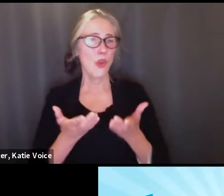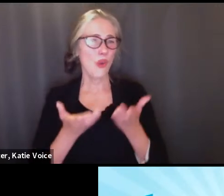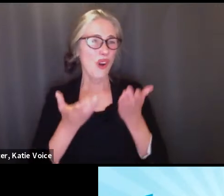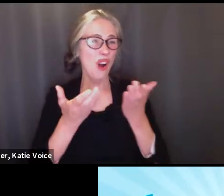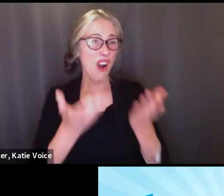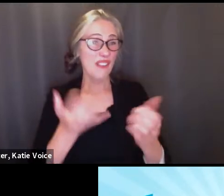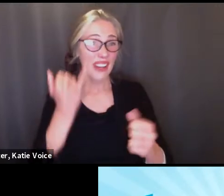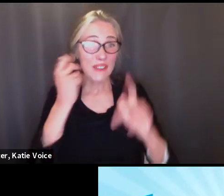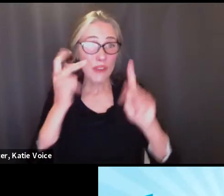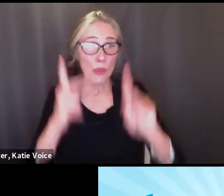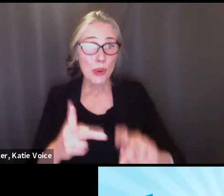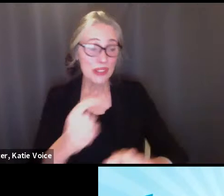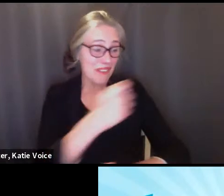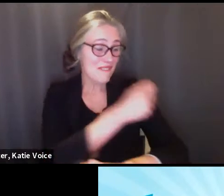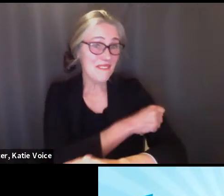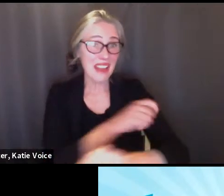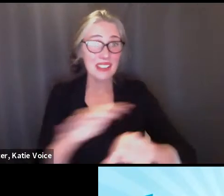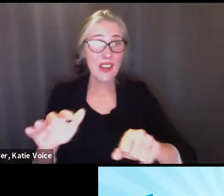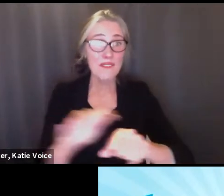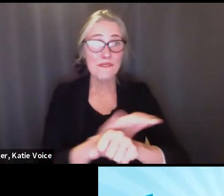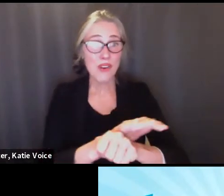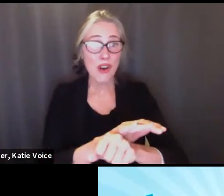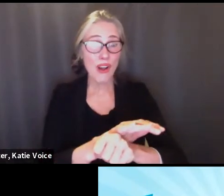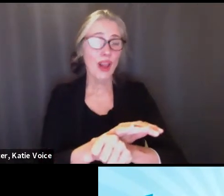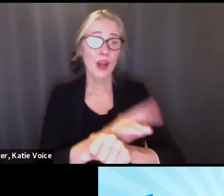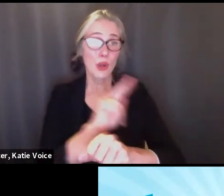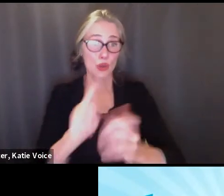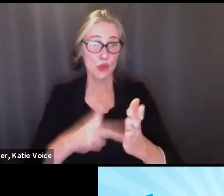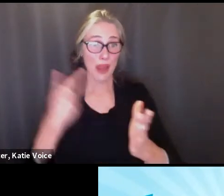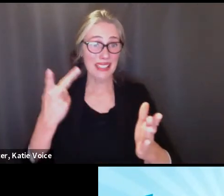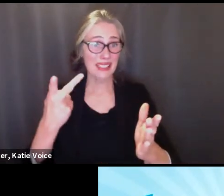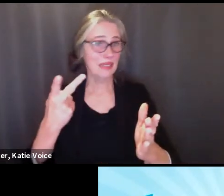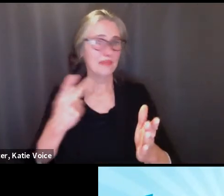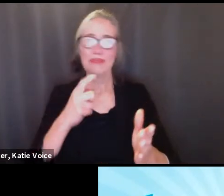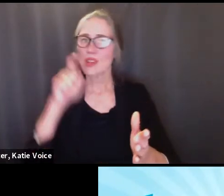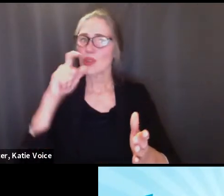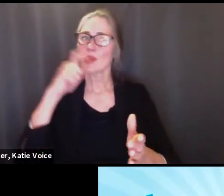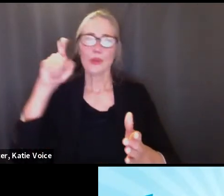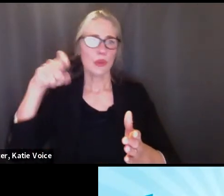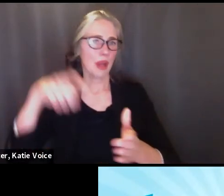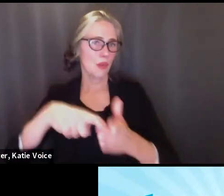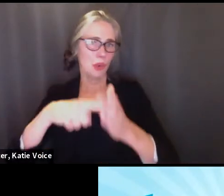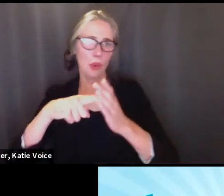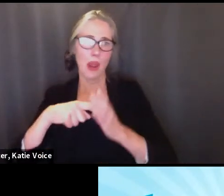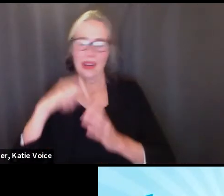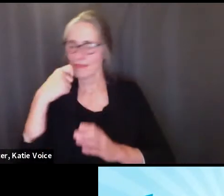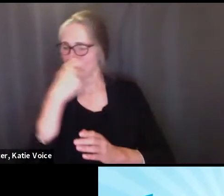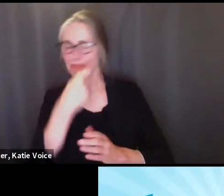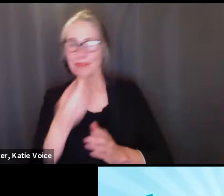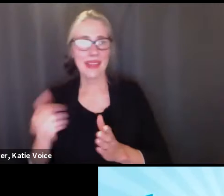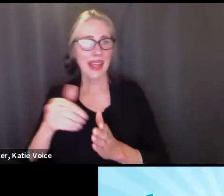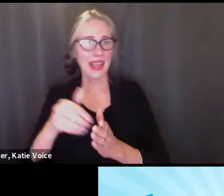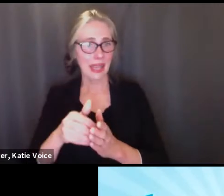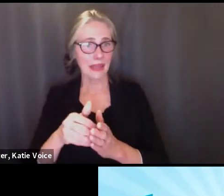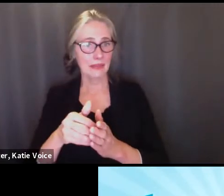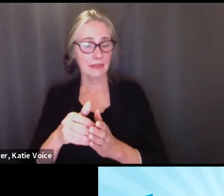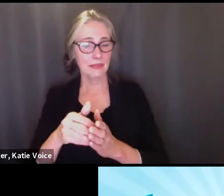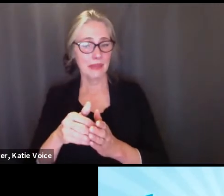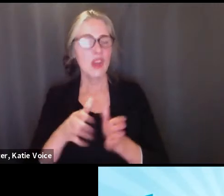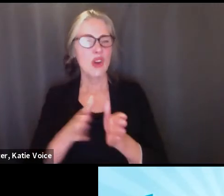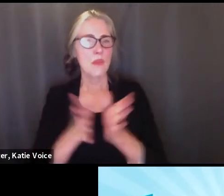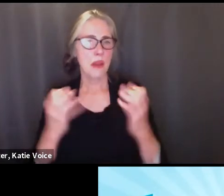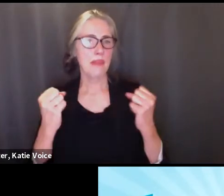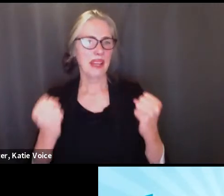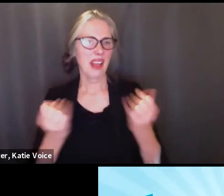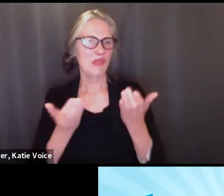fully vaccinated. That was a directive given to us by public health, that we only do surveillance testing